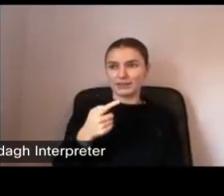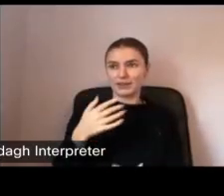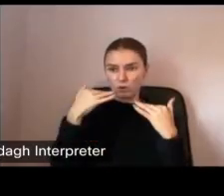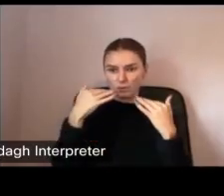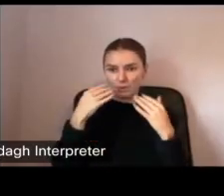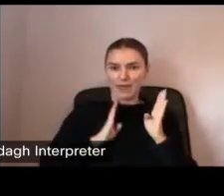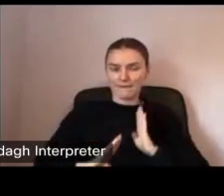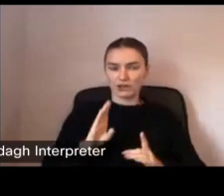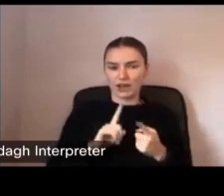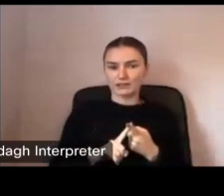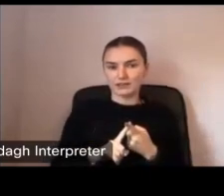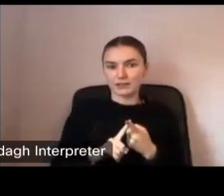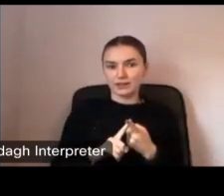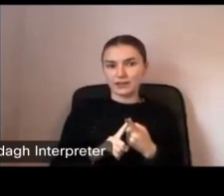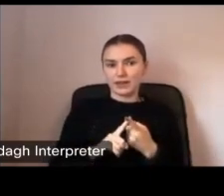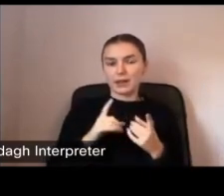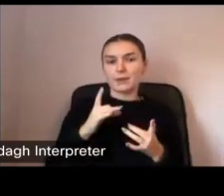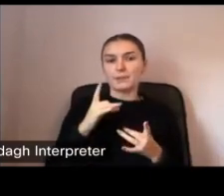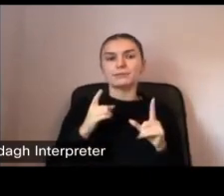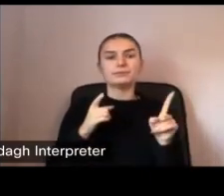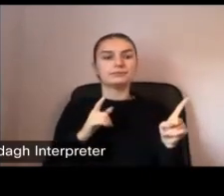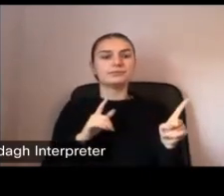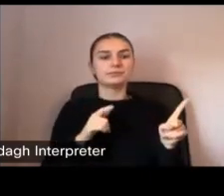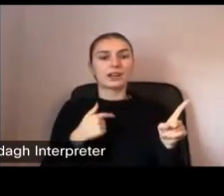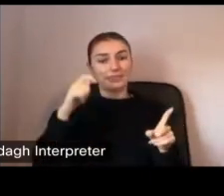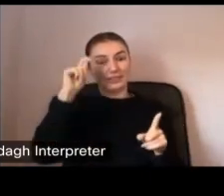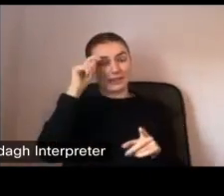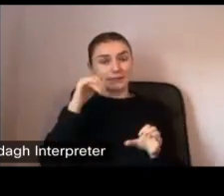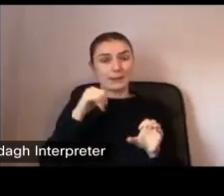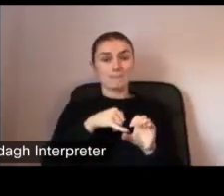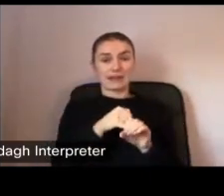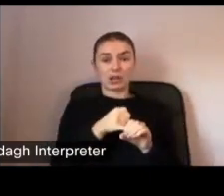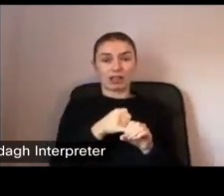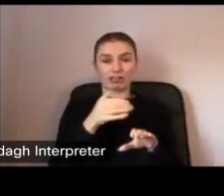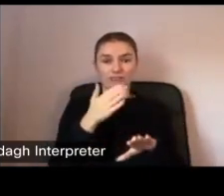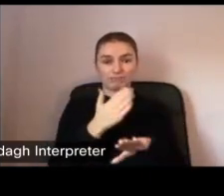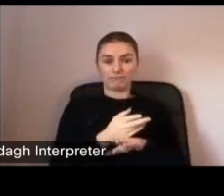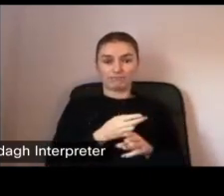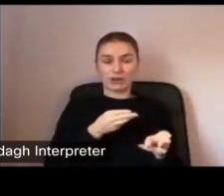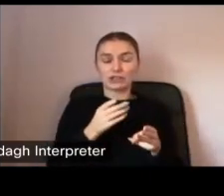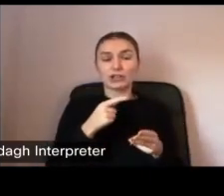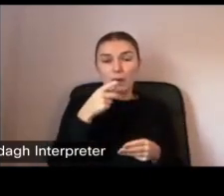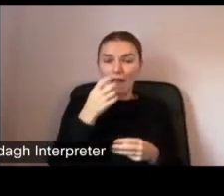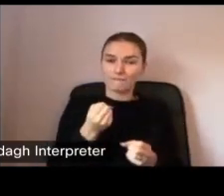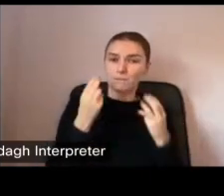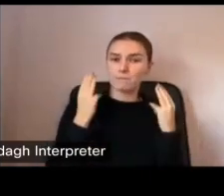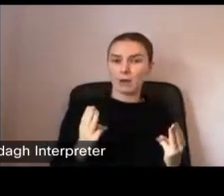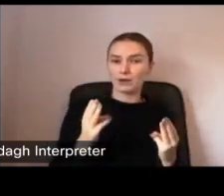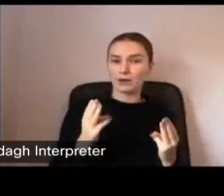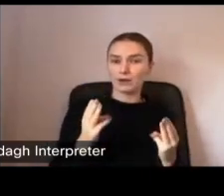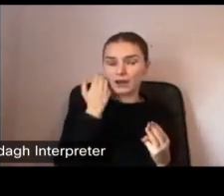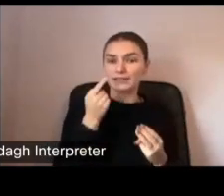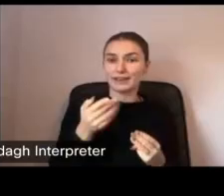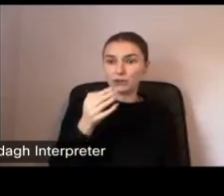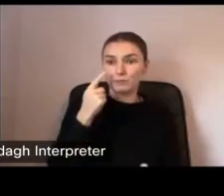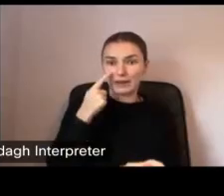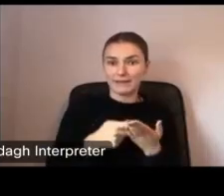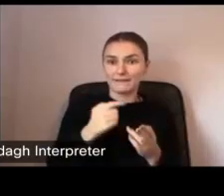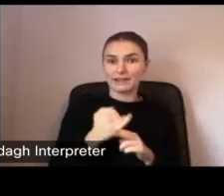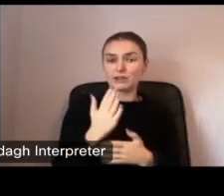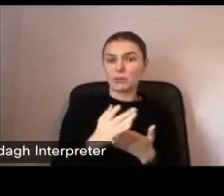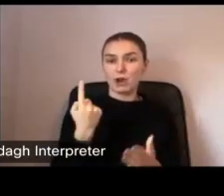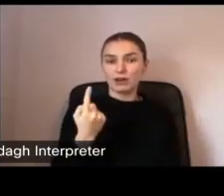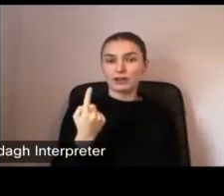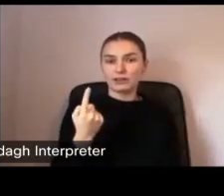So I think as a medical practitioner, you have power, because the fact that you believe in someone is actually, they